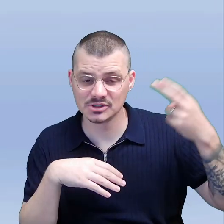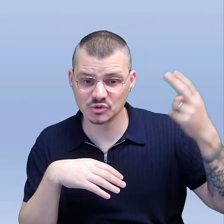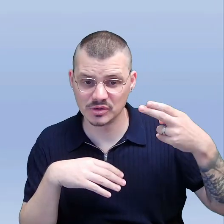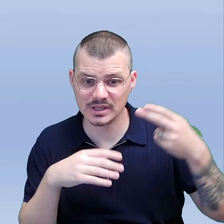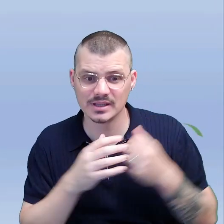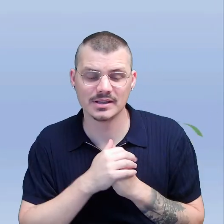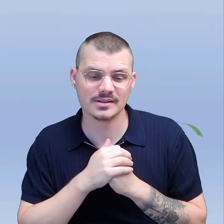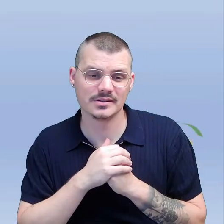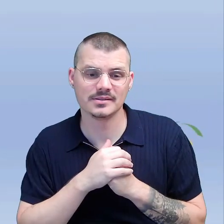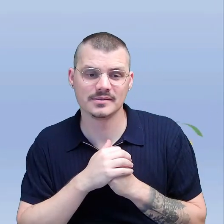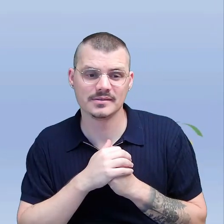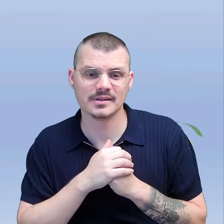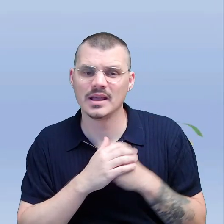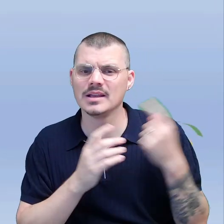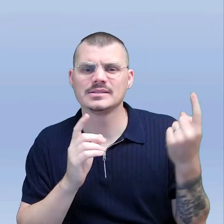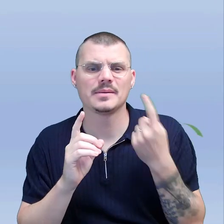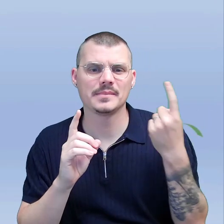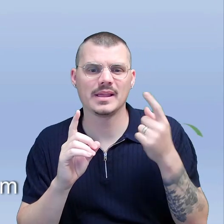explaining history,